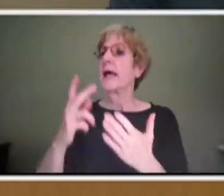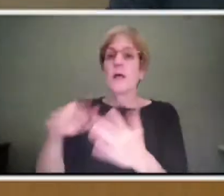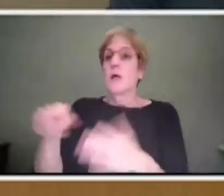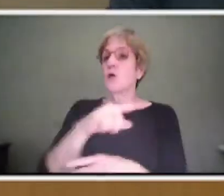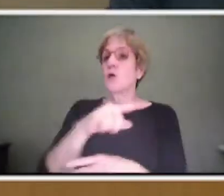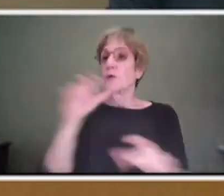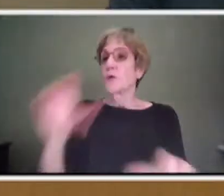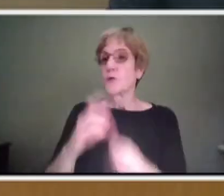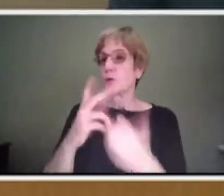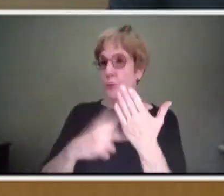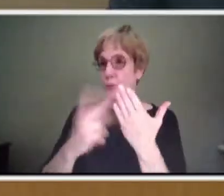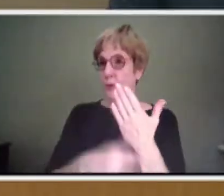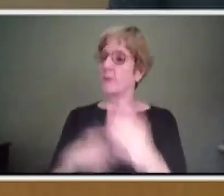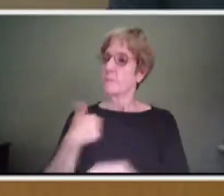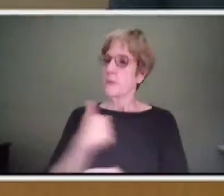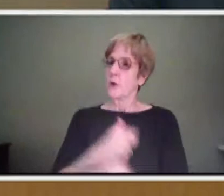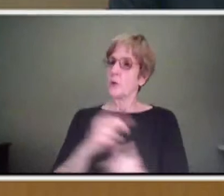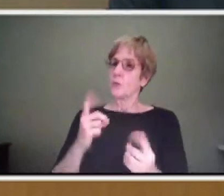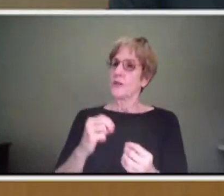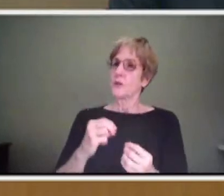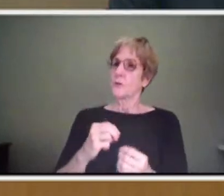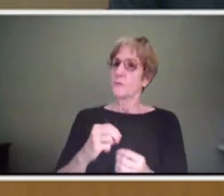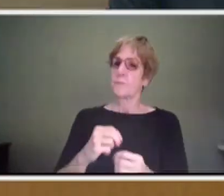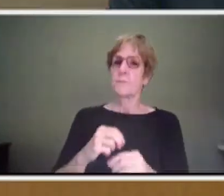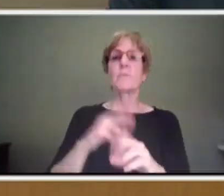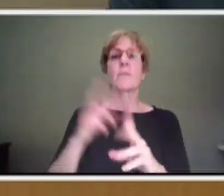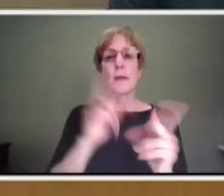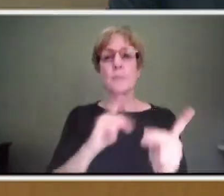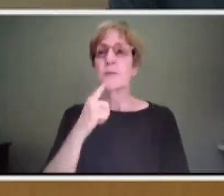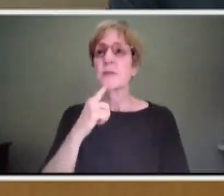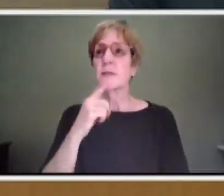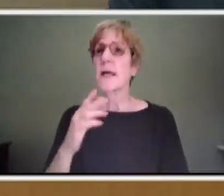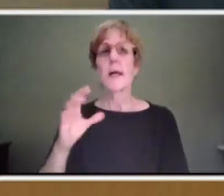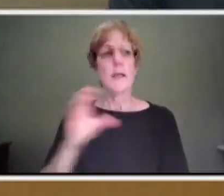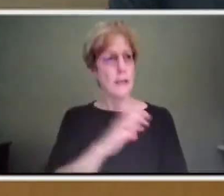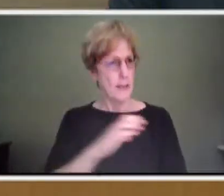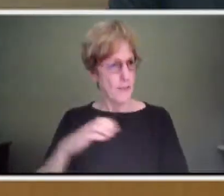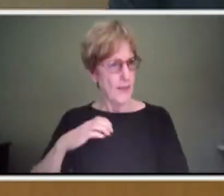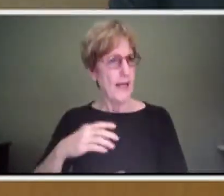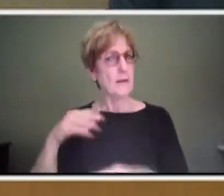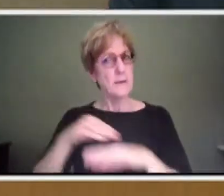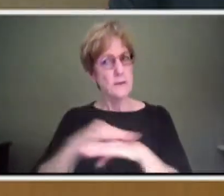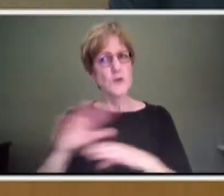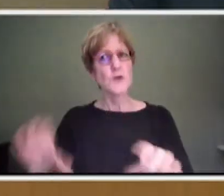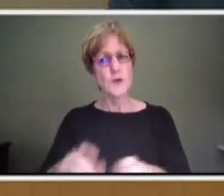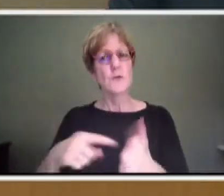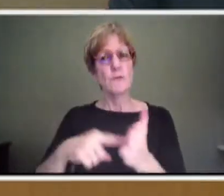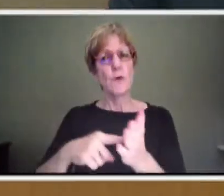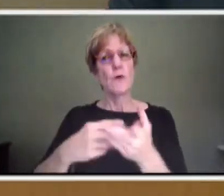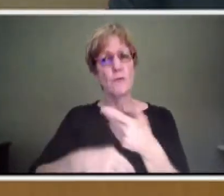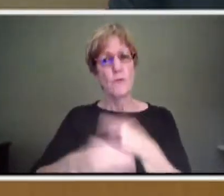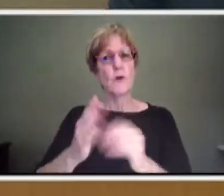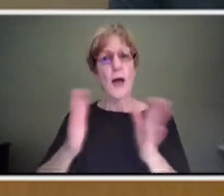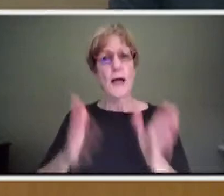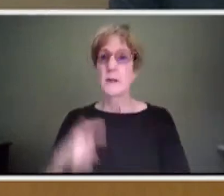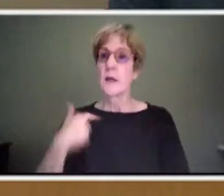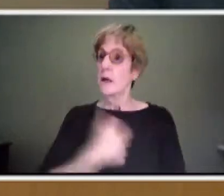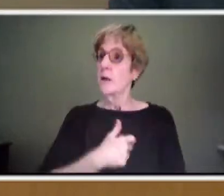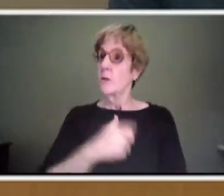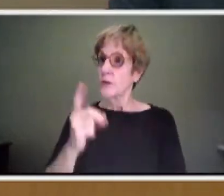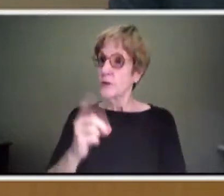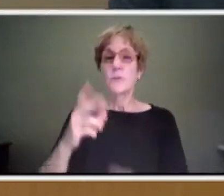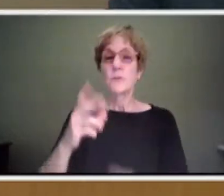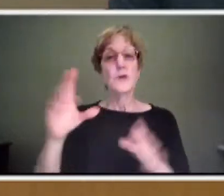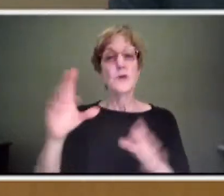from the city suggest that the council should do things about affordable housing. But we do. We do programming